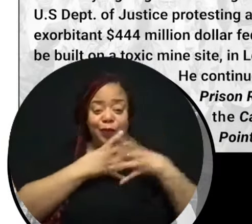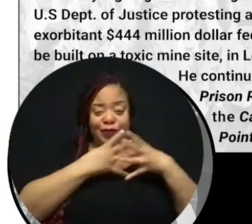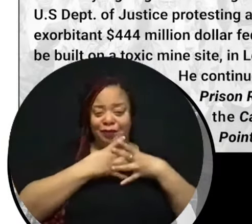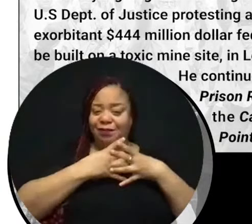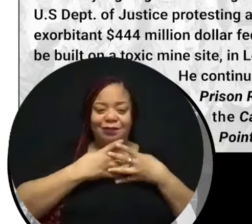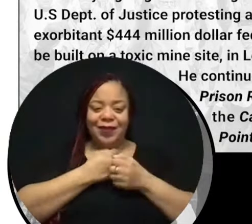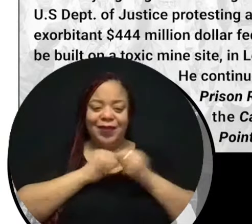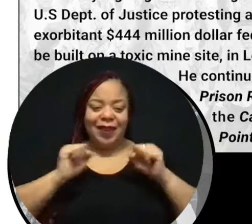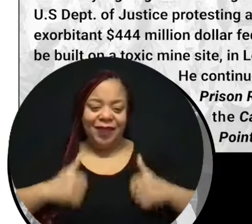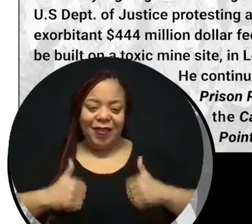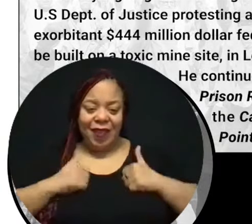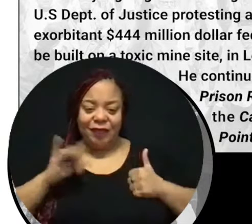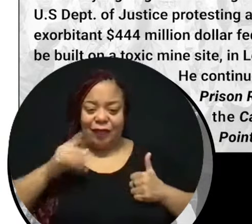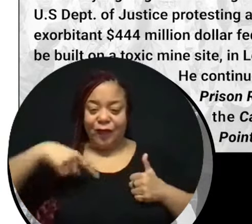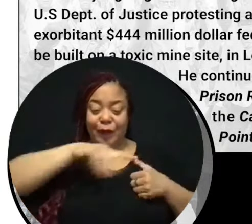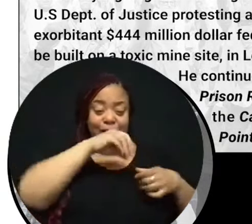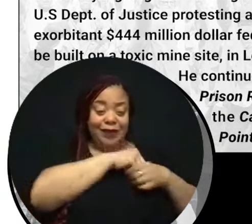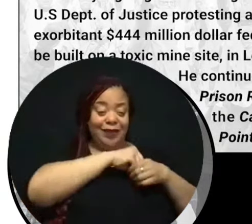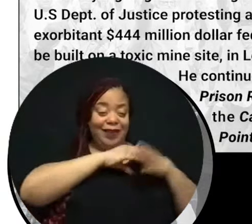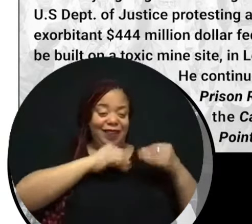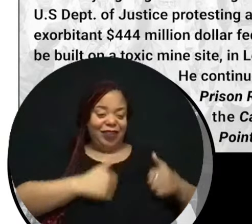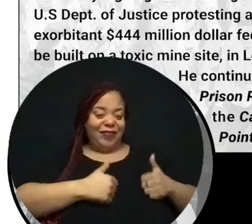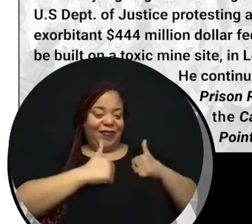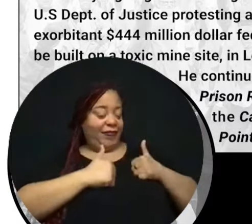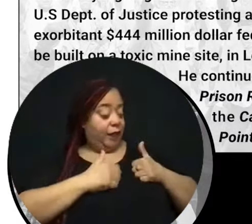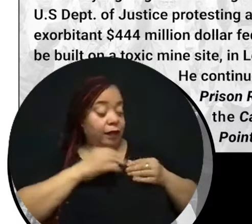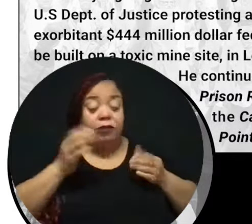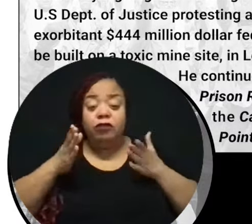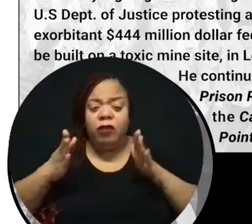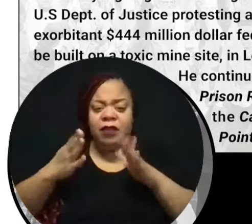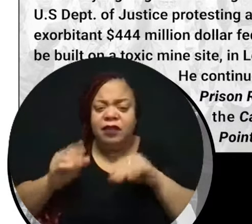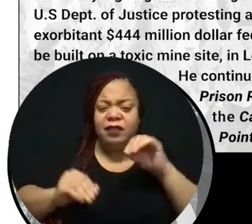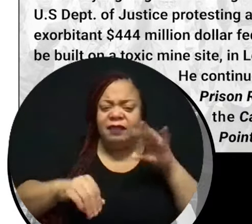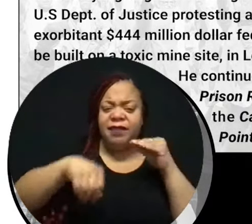risk to the point of developing the insidious monster